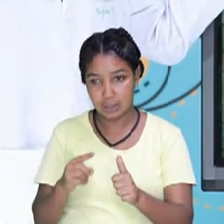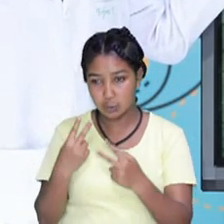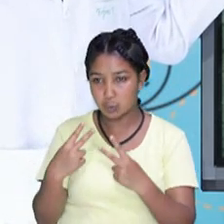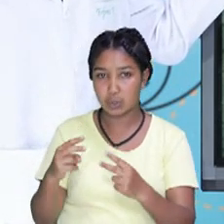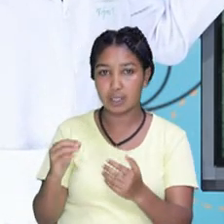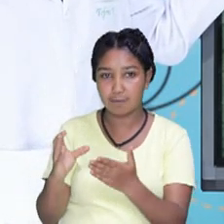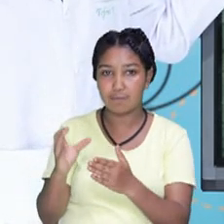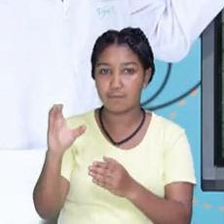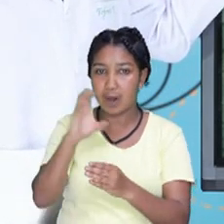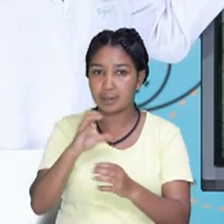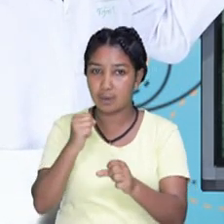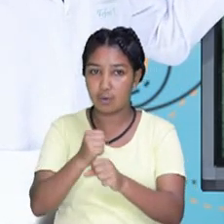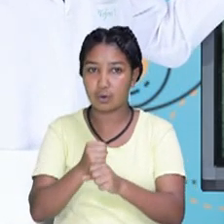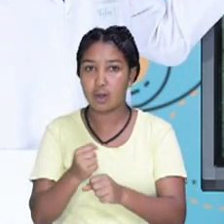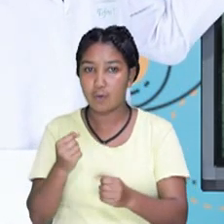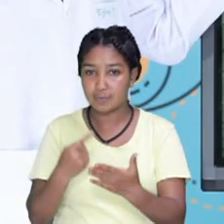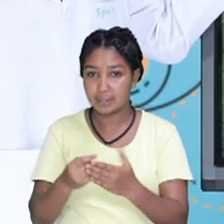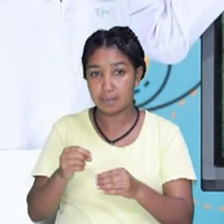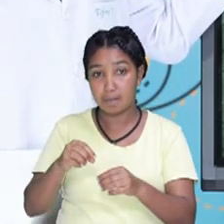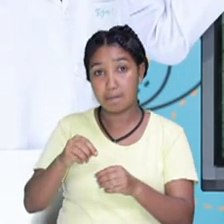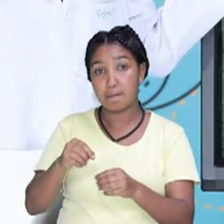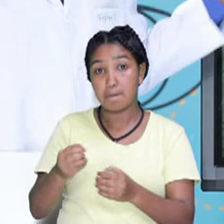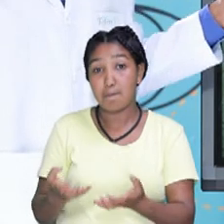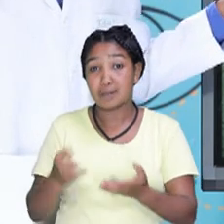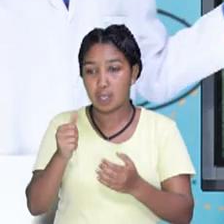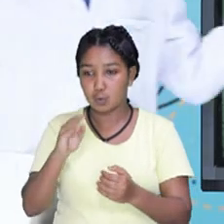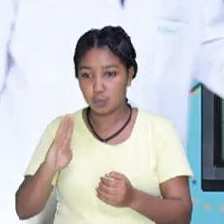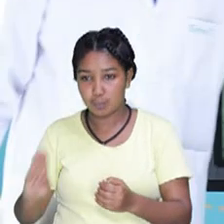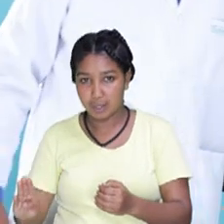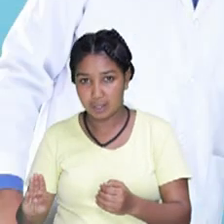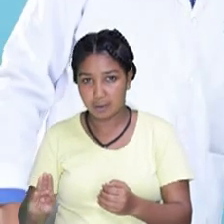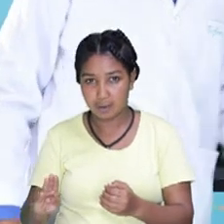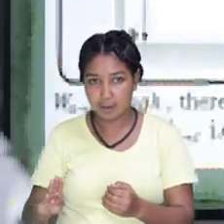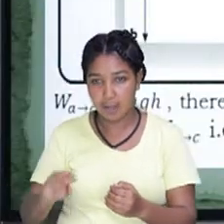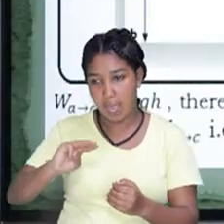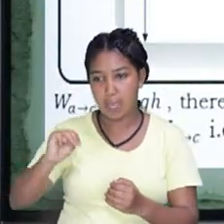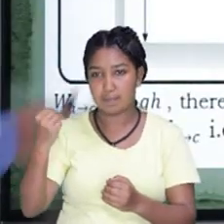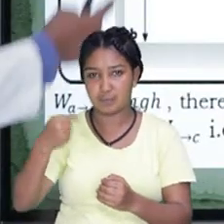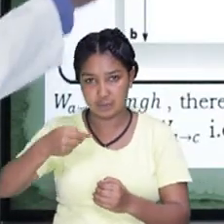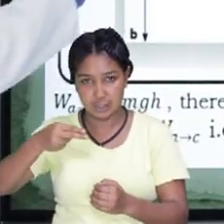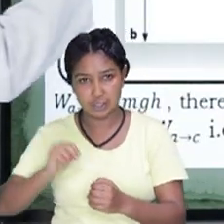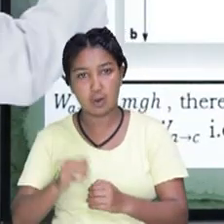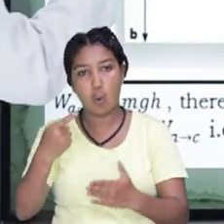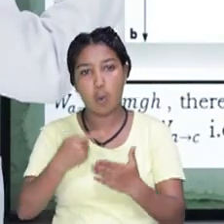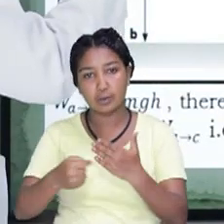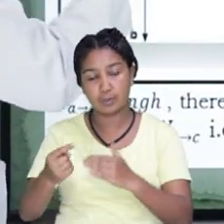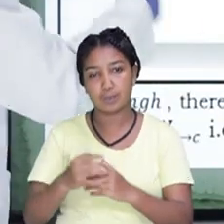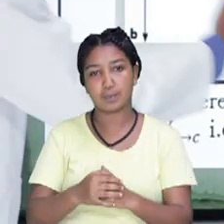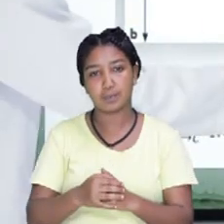took and find the work of this mass from A to B as mgh. What if we